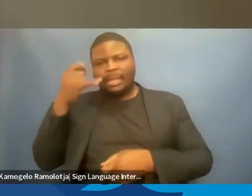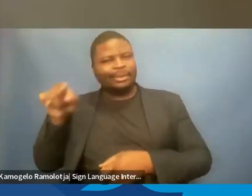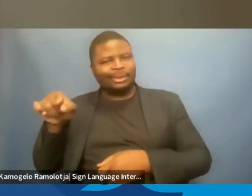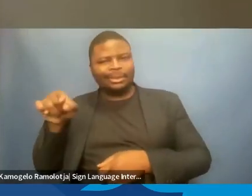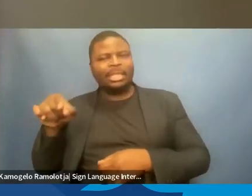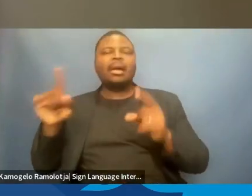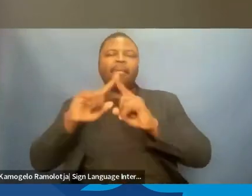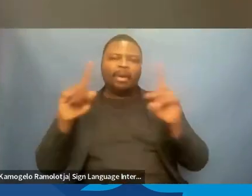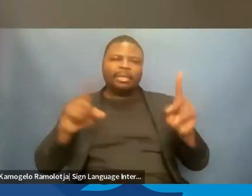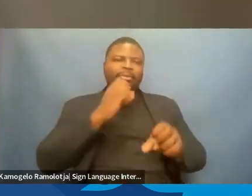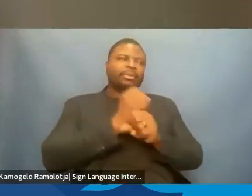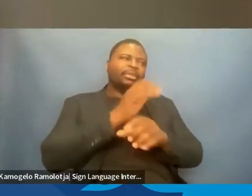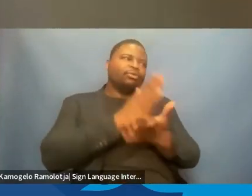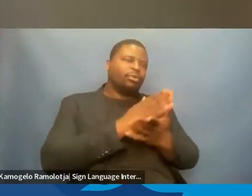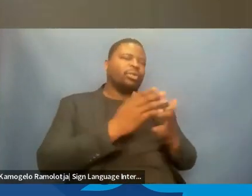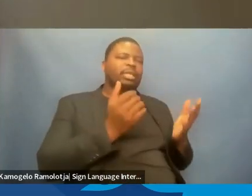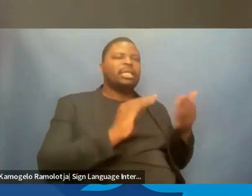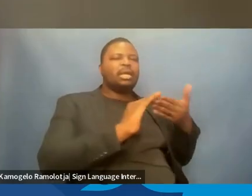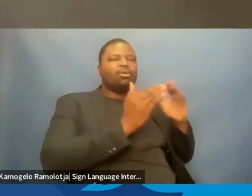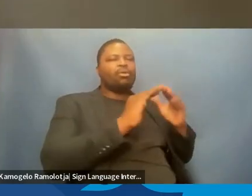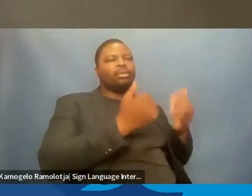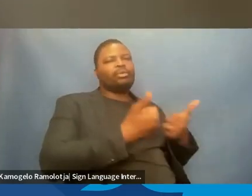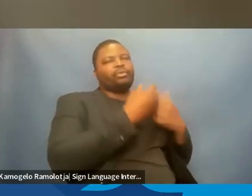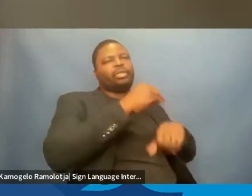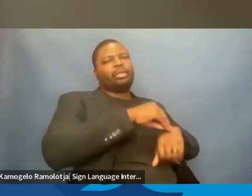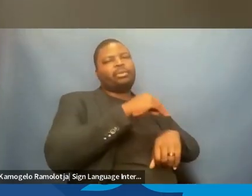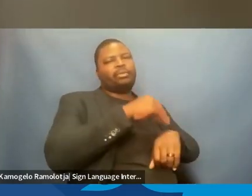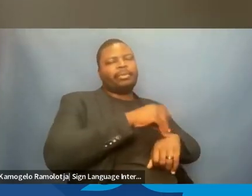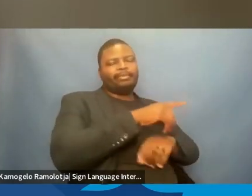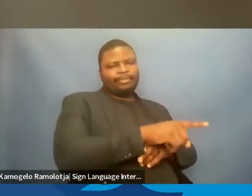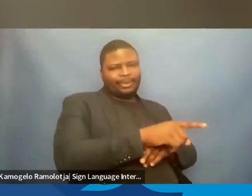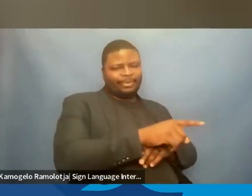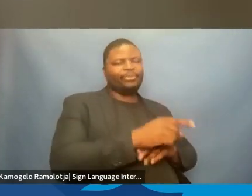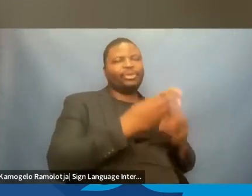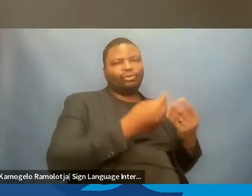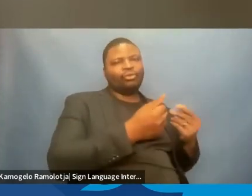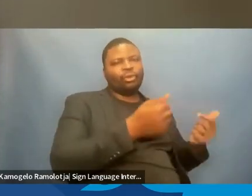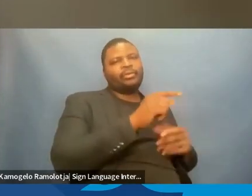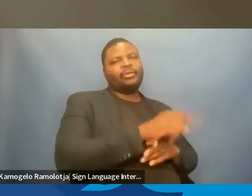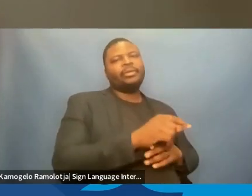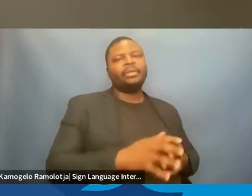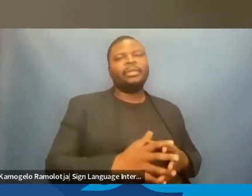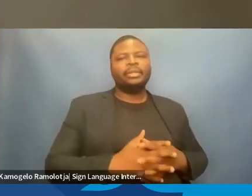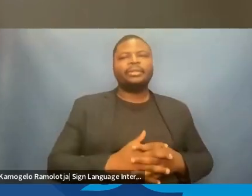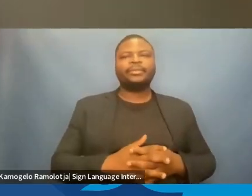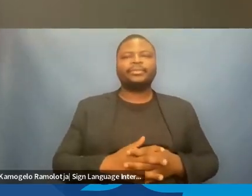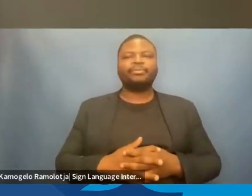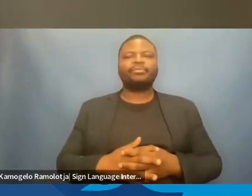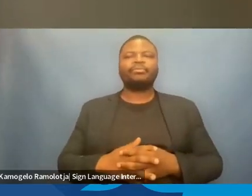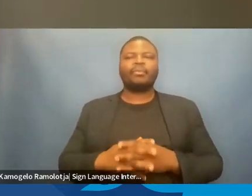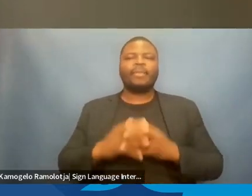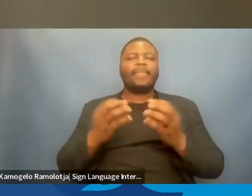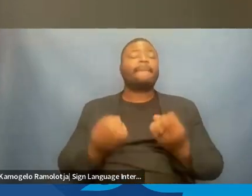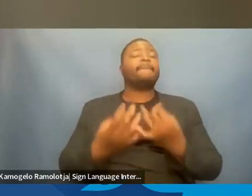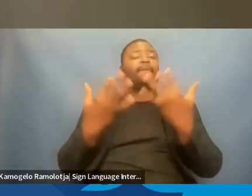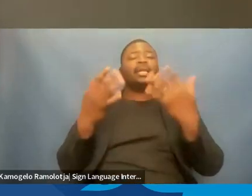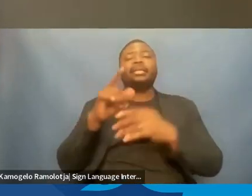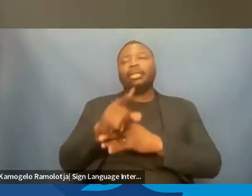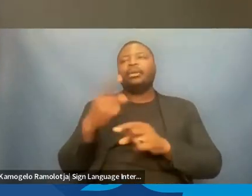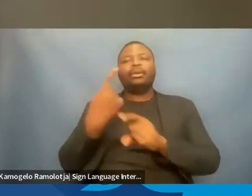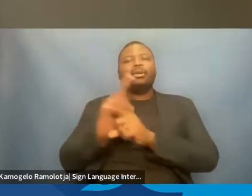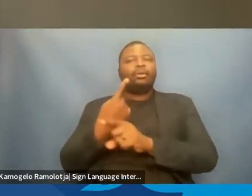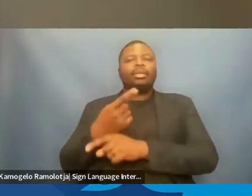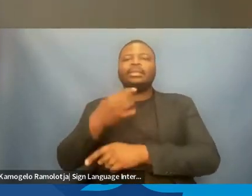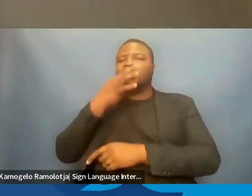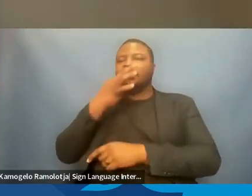you. I think those are critical points, is that too many times it is seen as an issue related to one group where actually it's not. It's